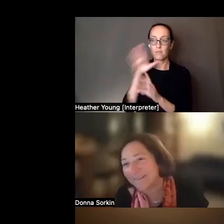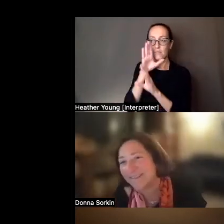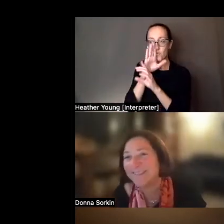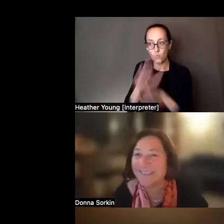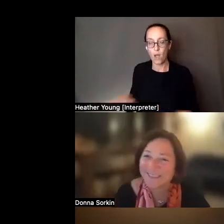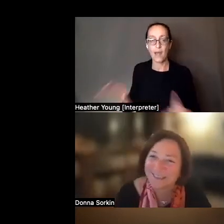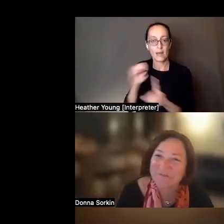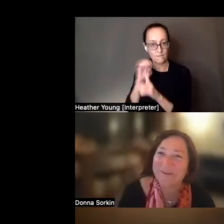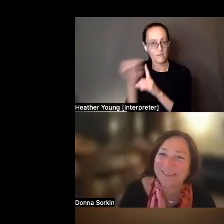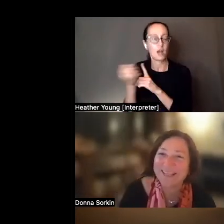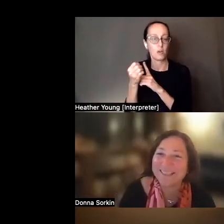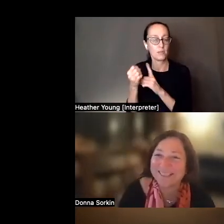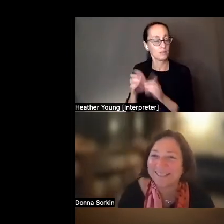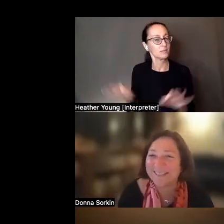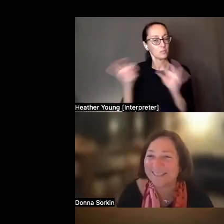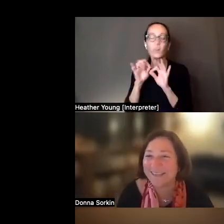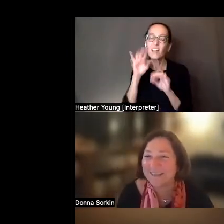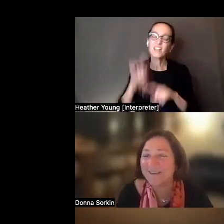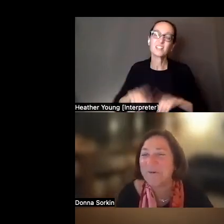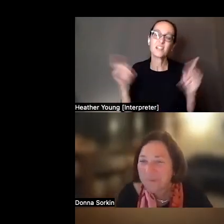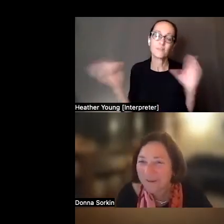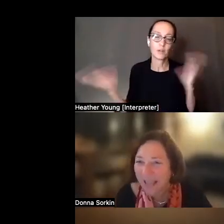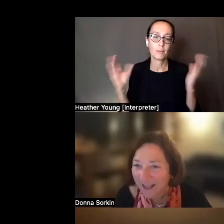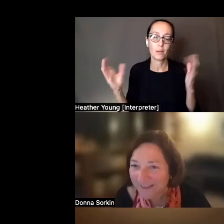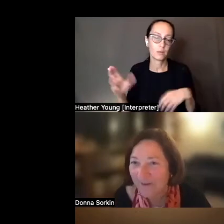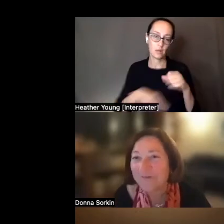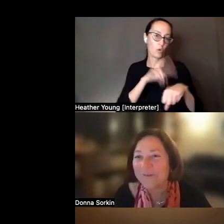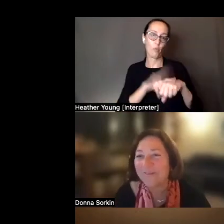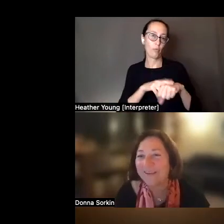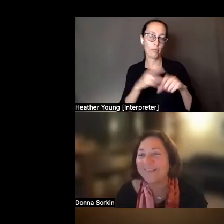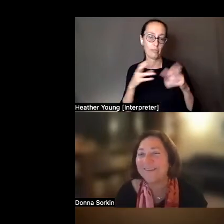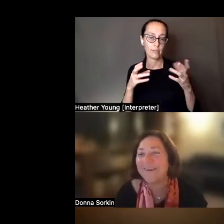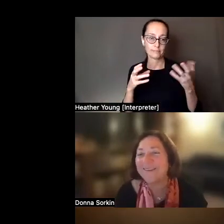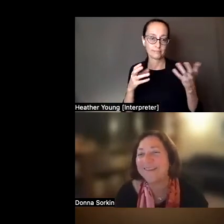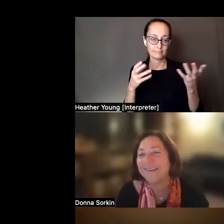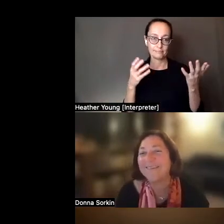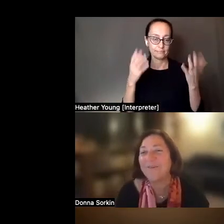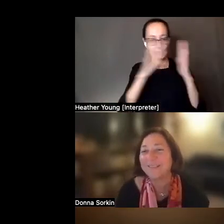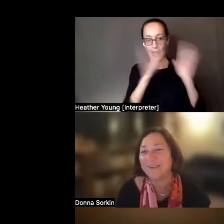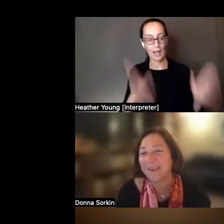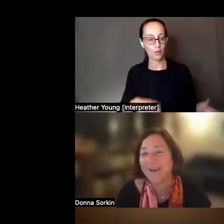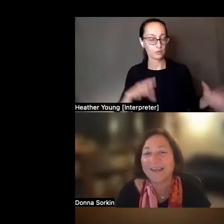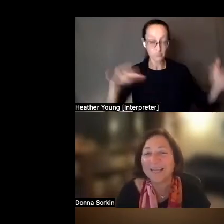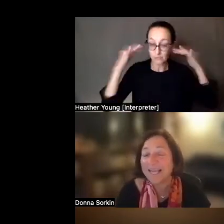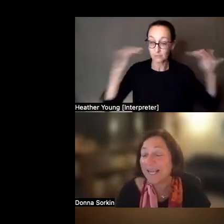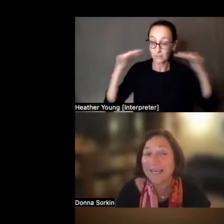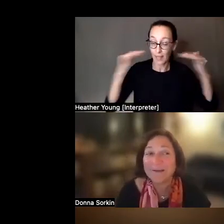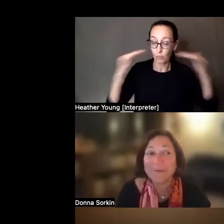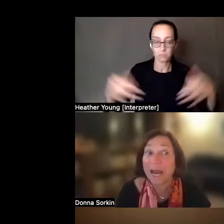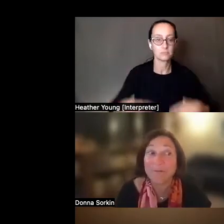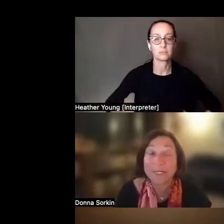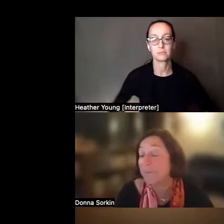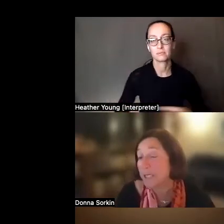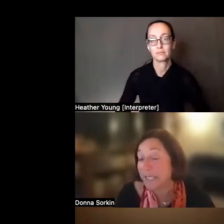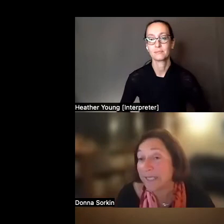little different than just the normal household where we often have a lot of noise going on. And